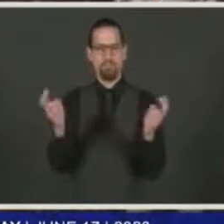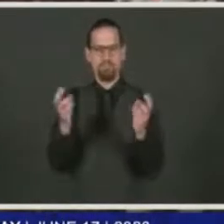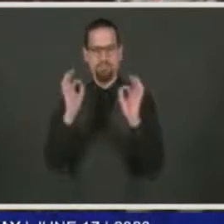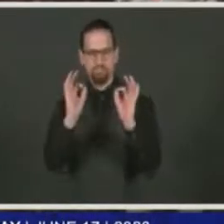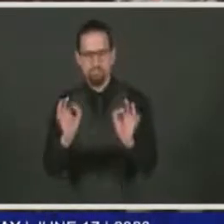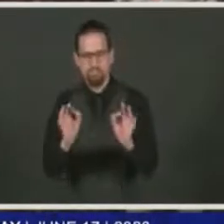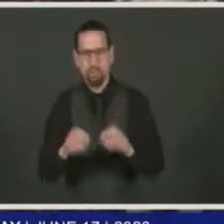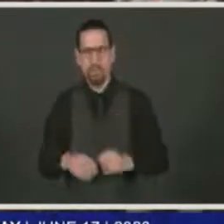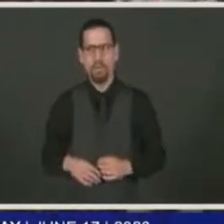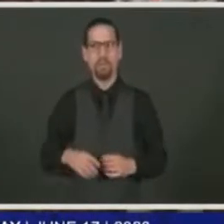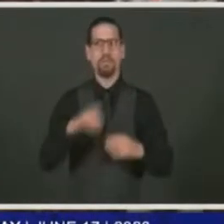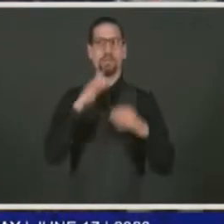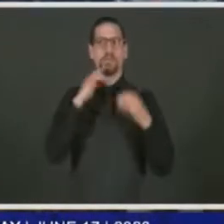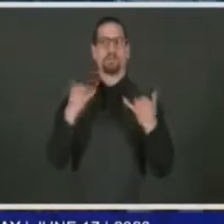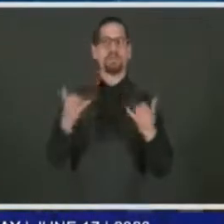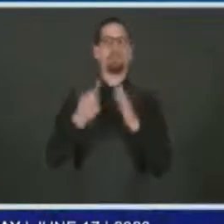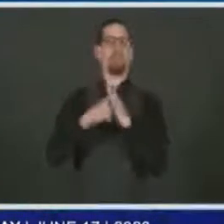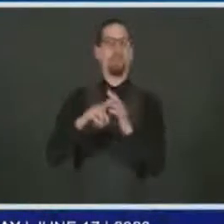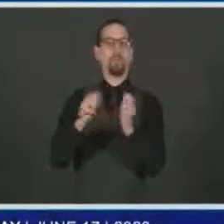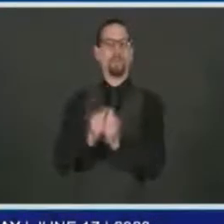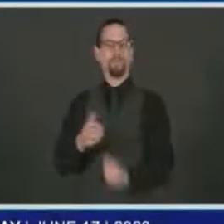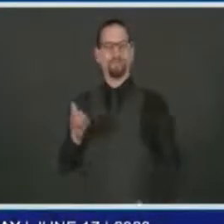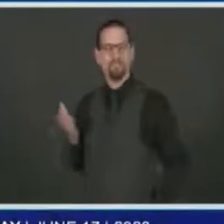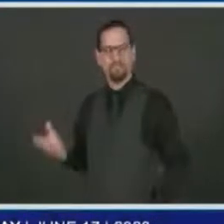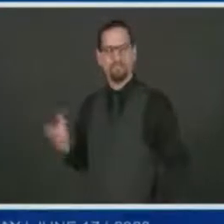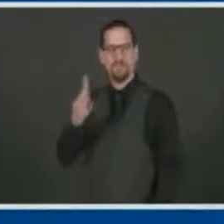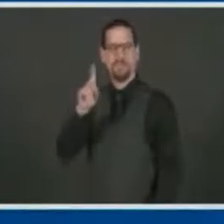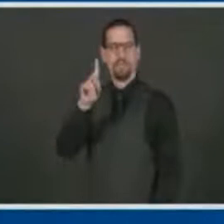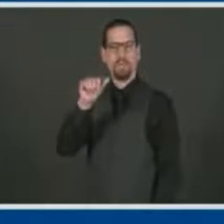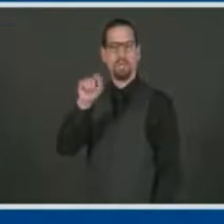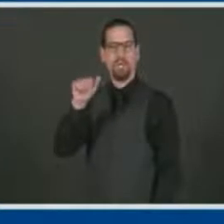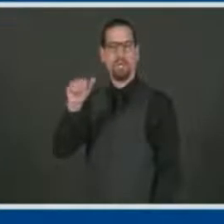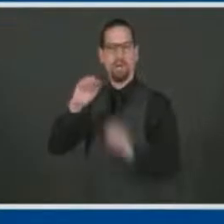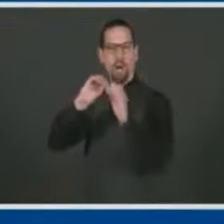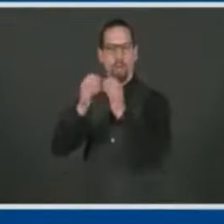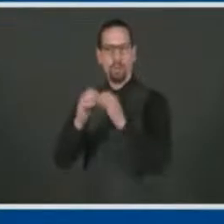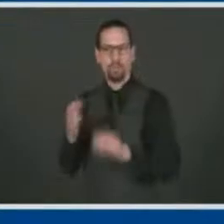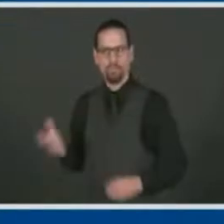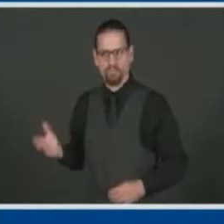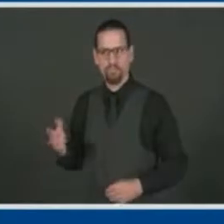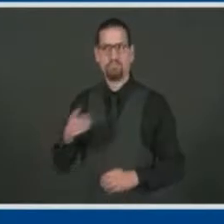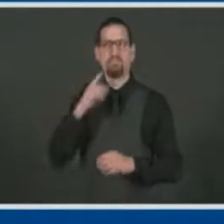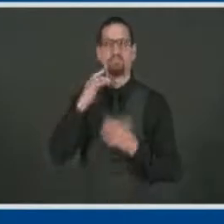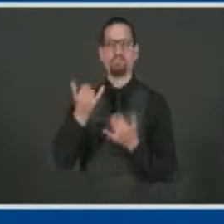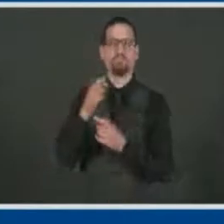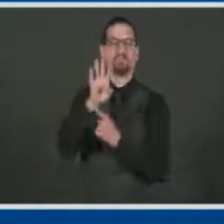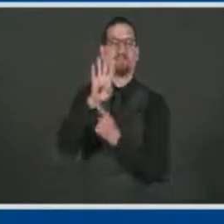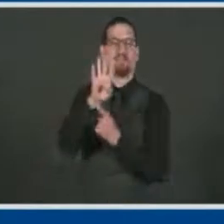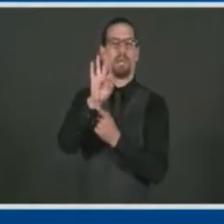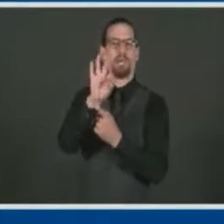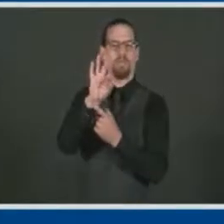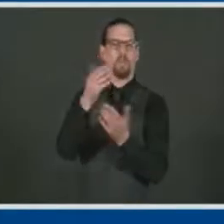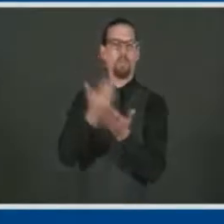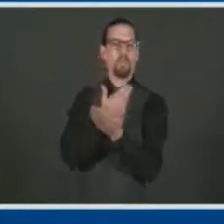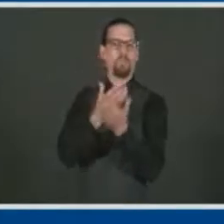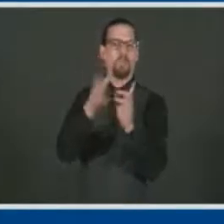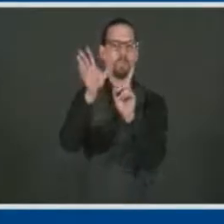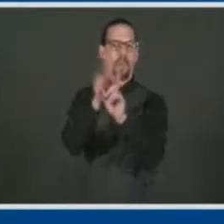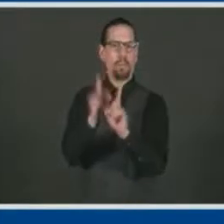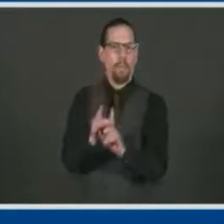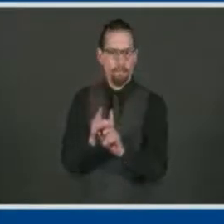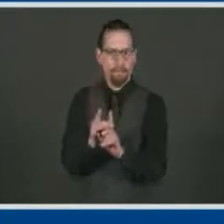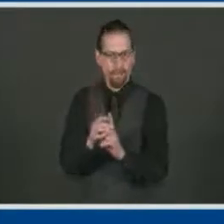of our numbers for today, we have 49 new cases that have been reported. There are